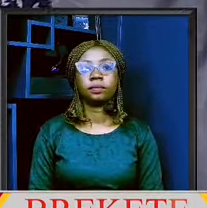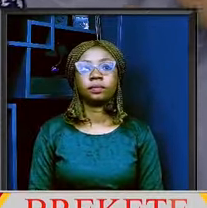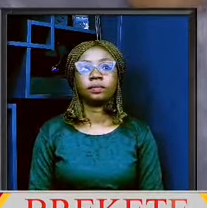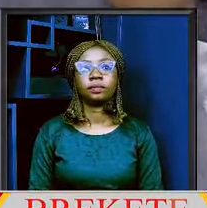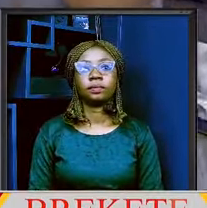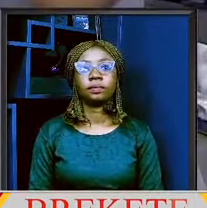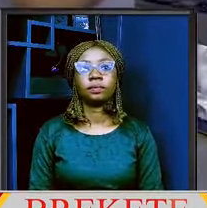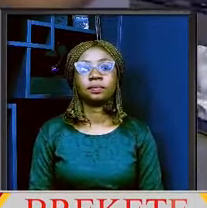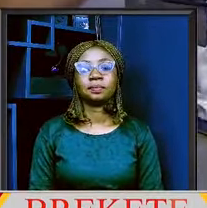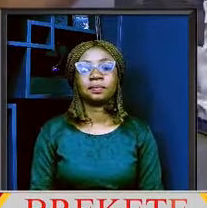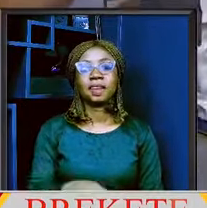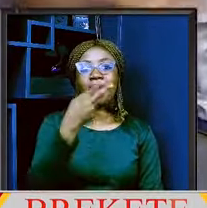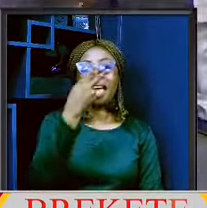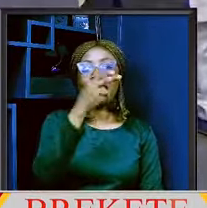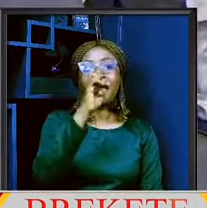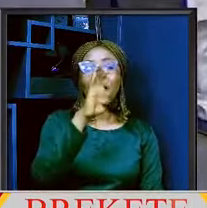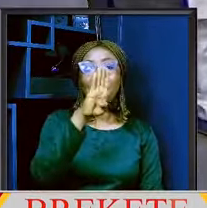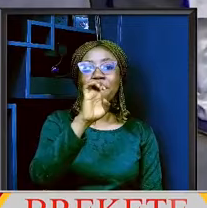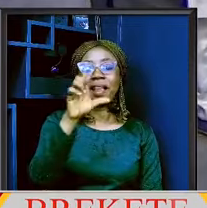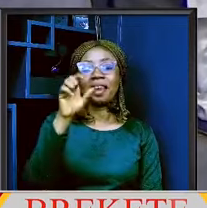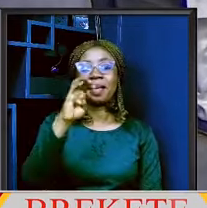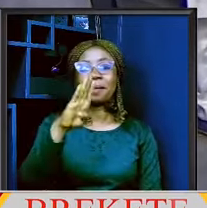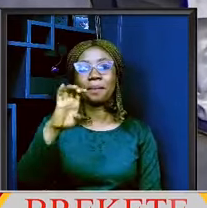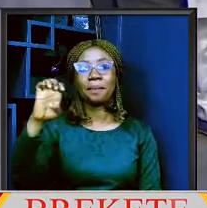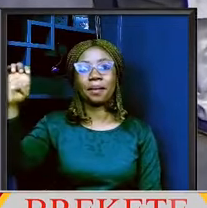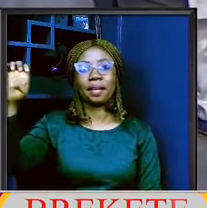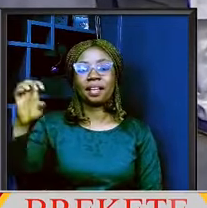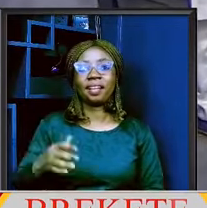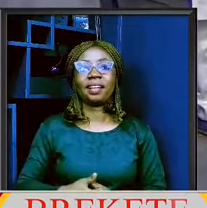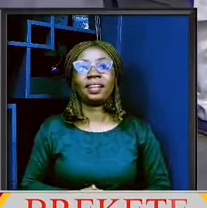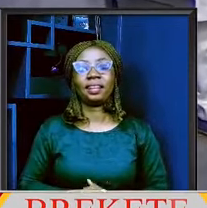Okay. Well, embelembe.